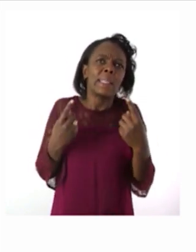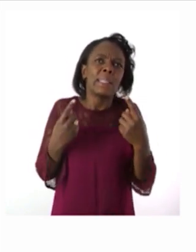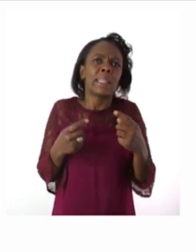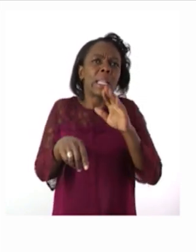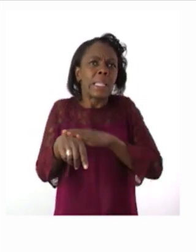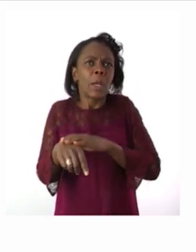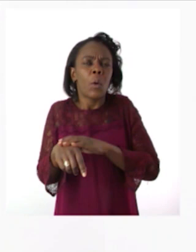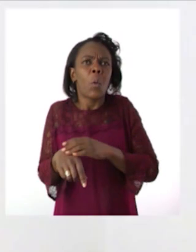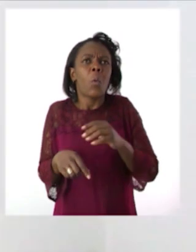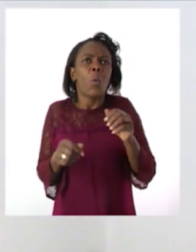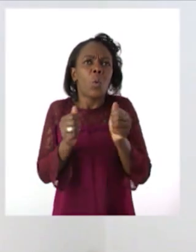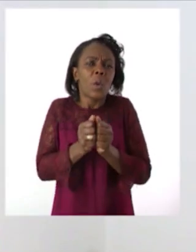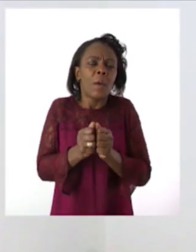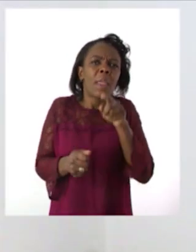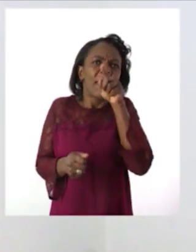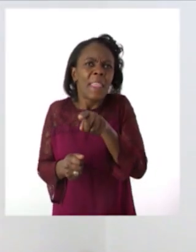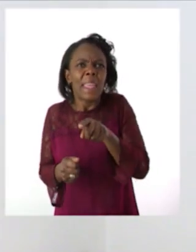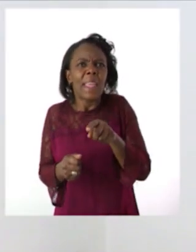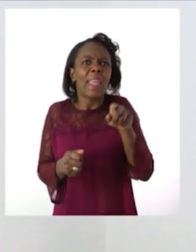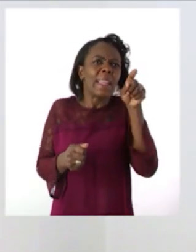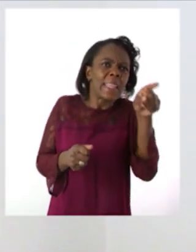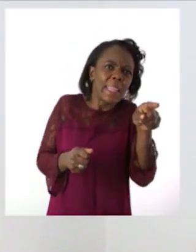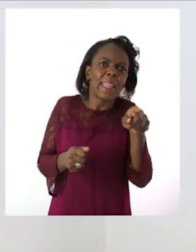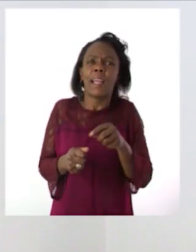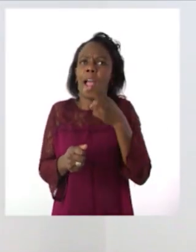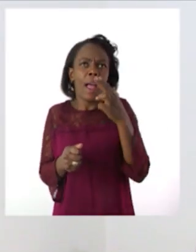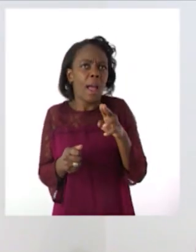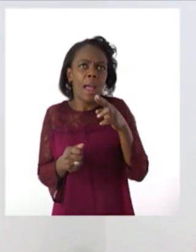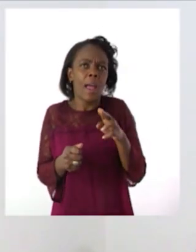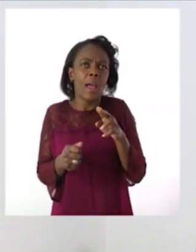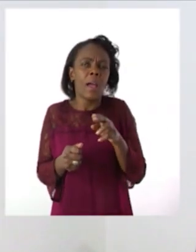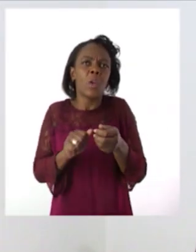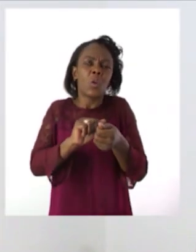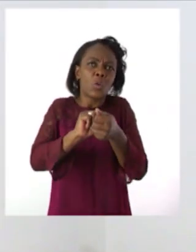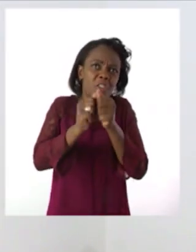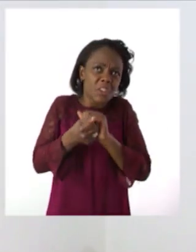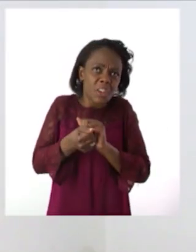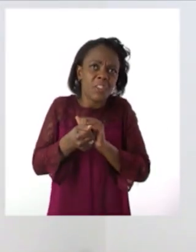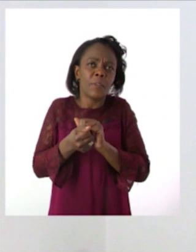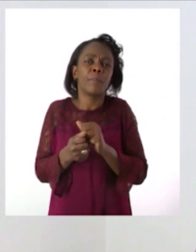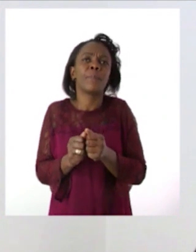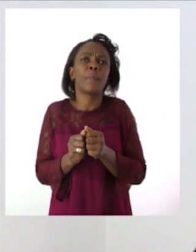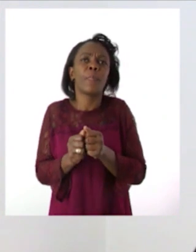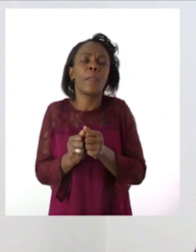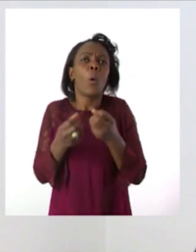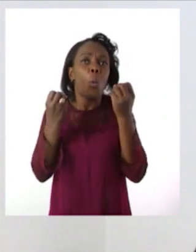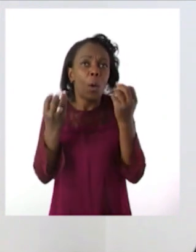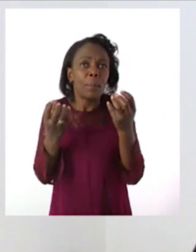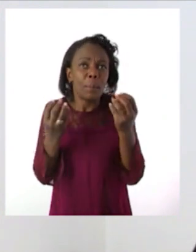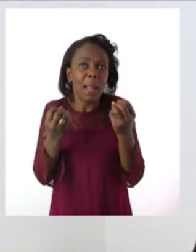to replace them with a certain word. What word can that be? There are many, remember? So we are going to